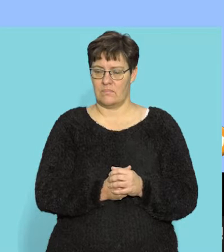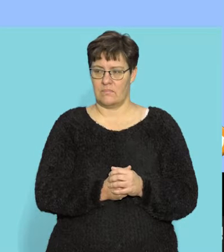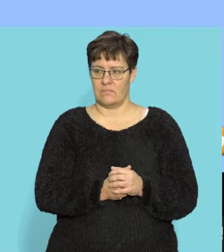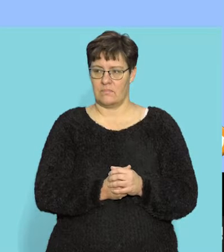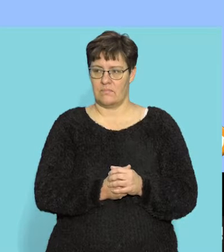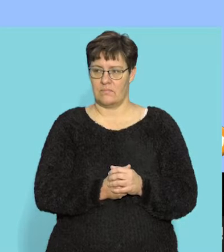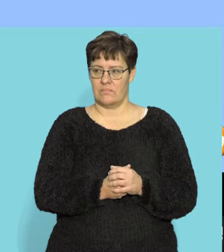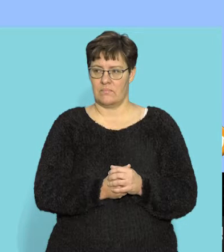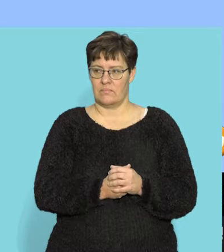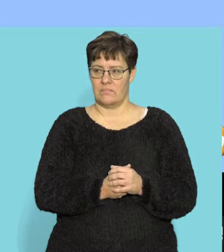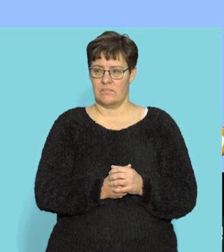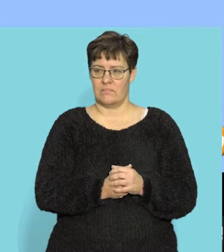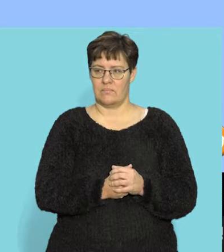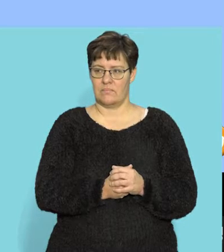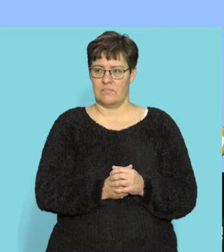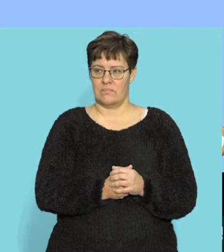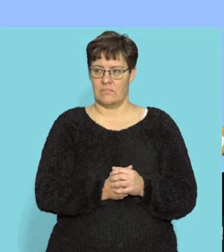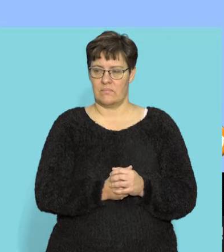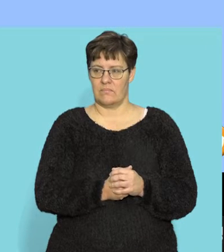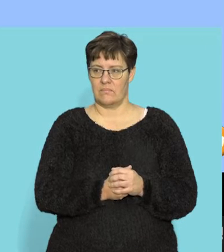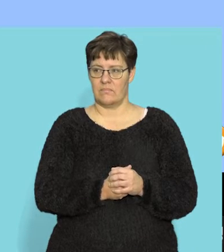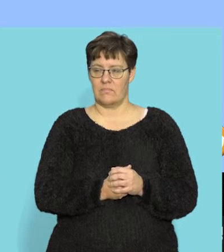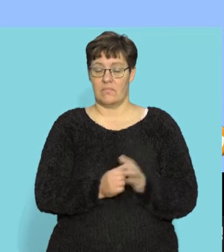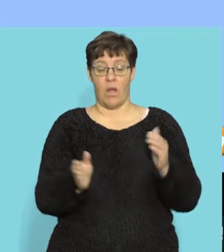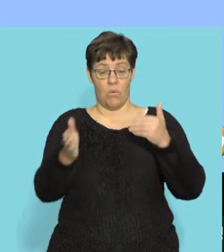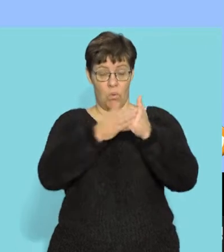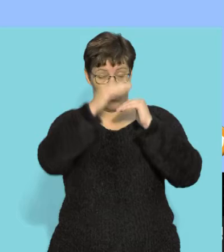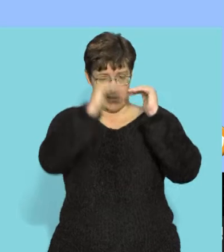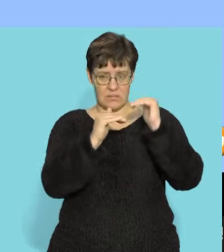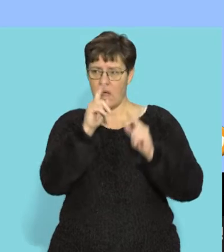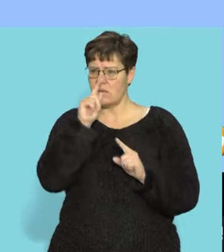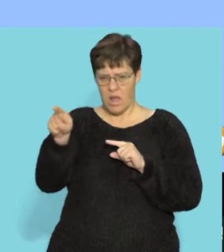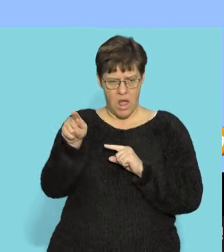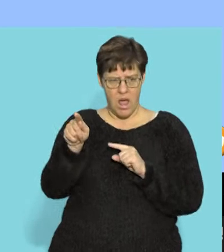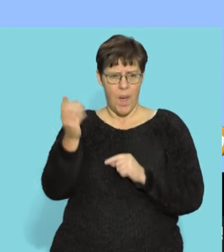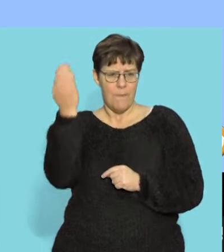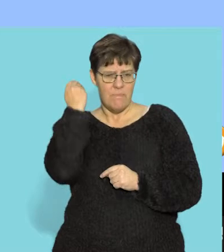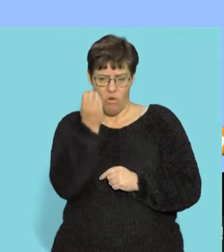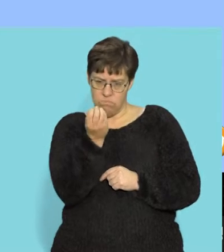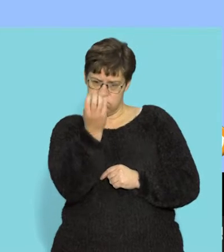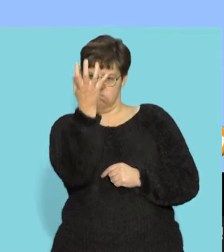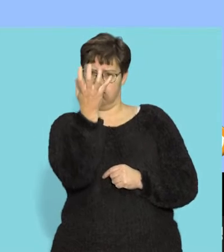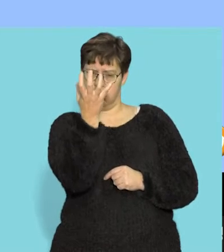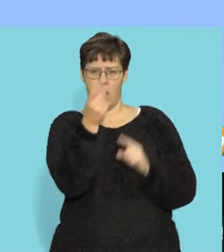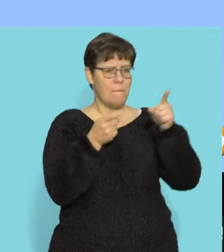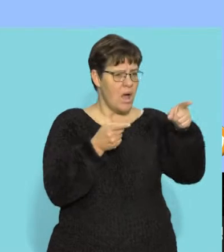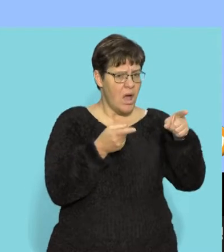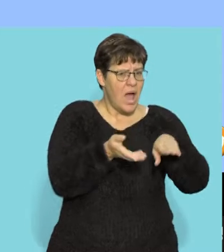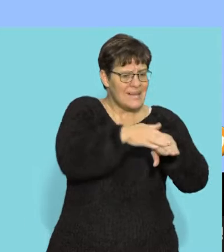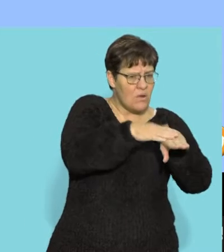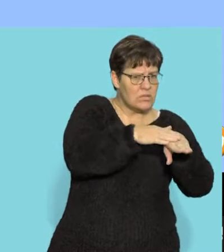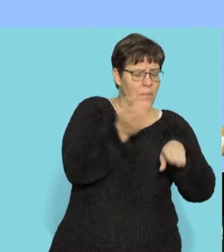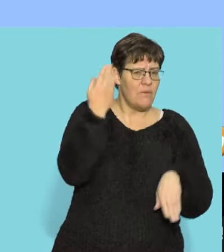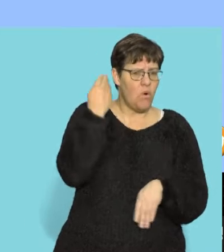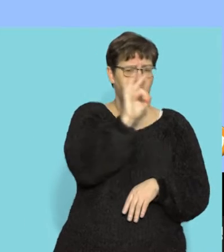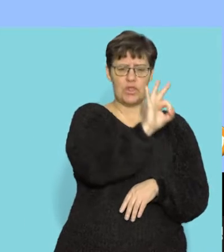Okay, that's our light bulb there, okay? Then if we close that, you immediately realize that the current is half what it